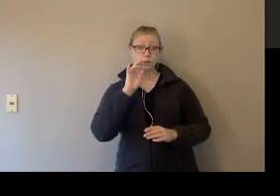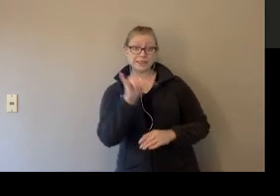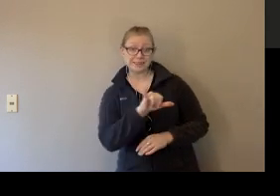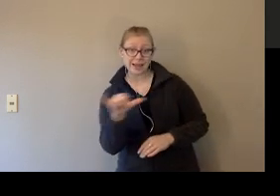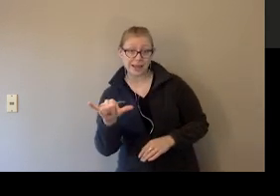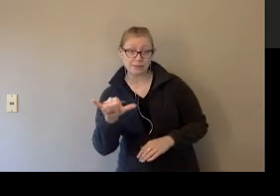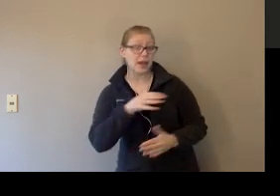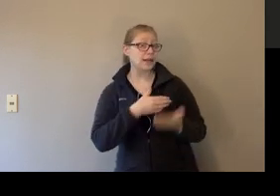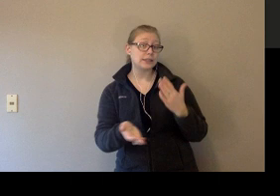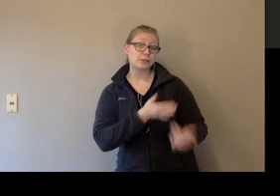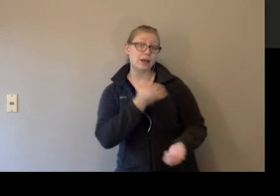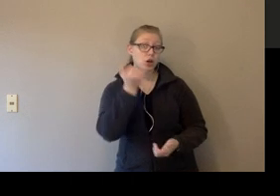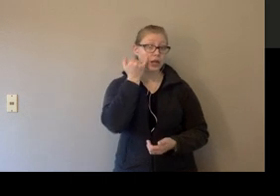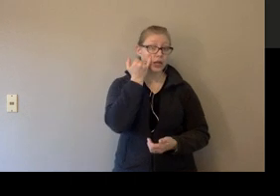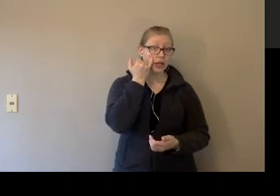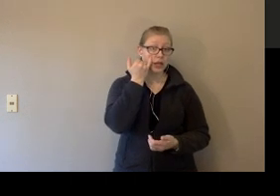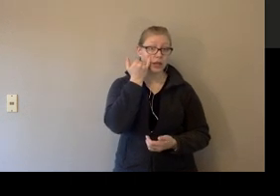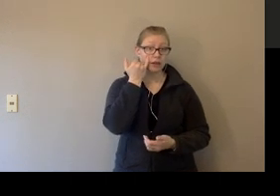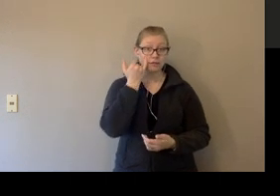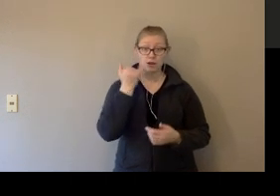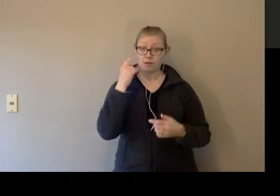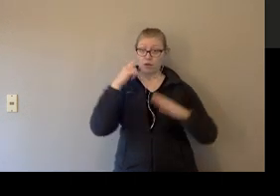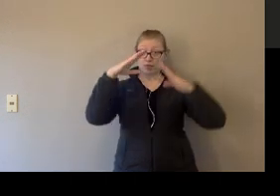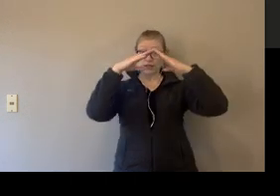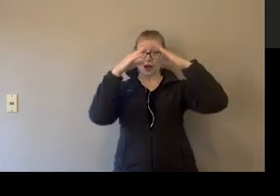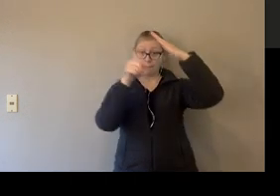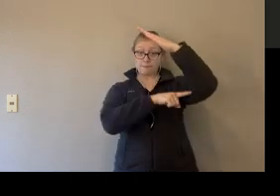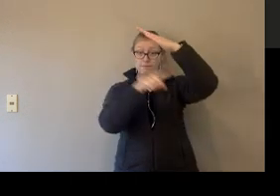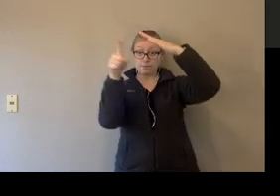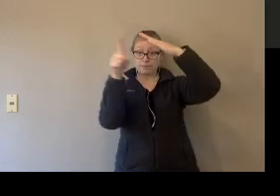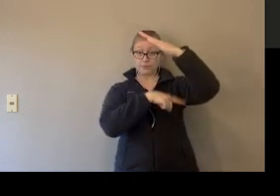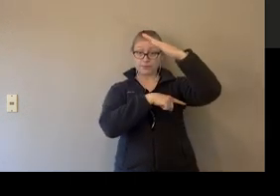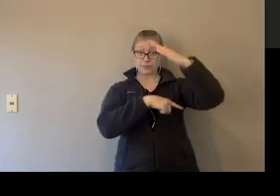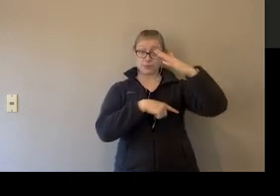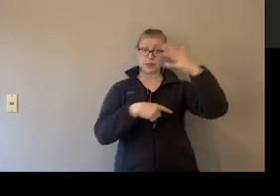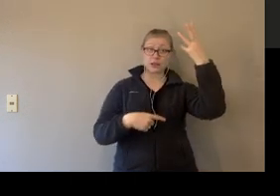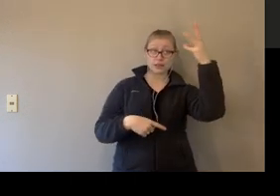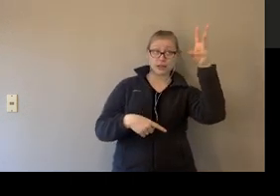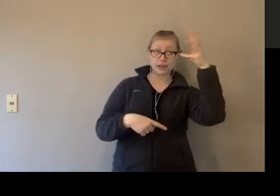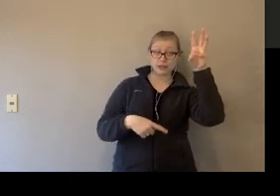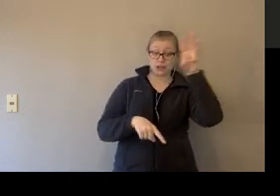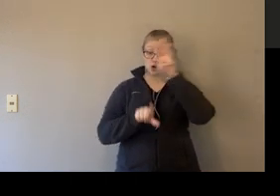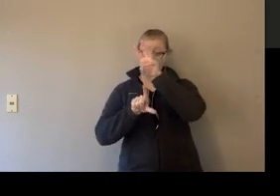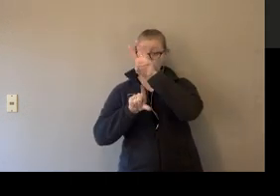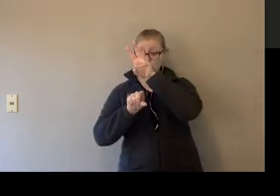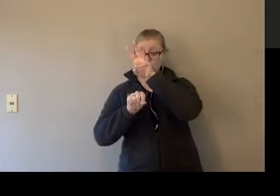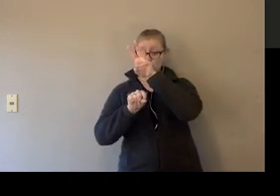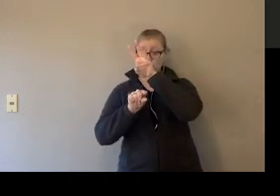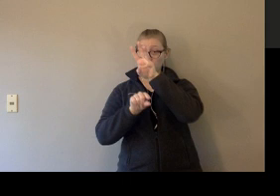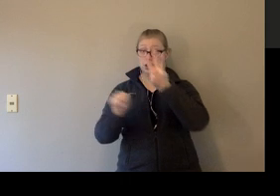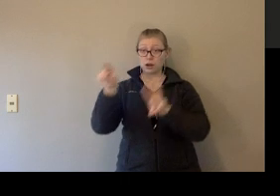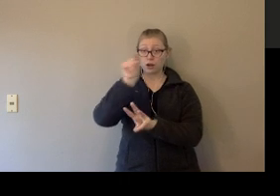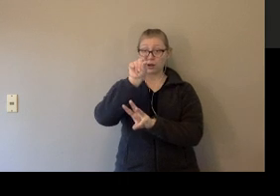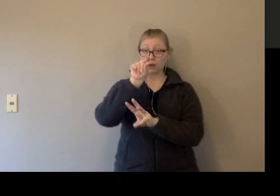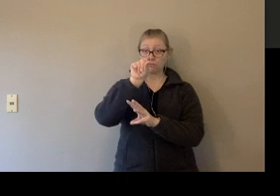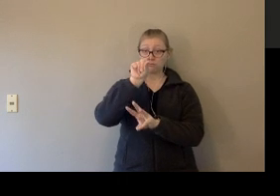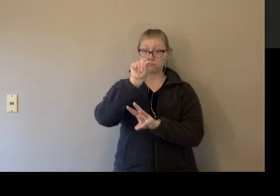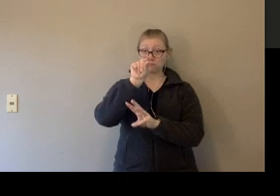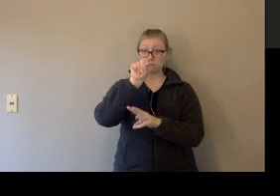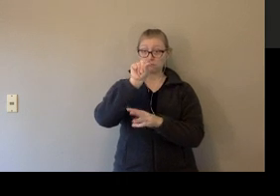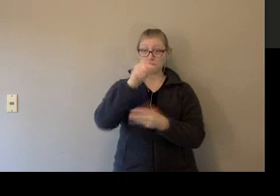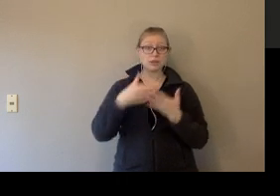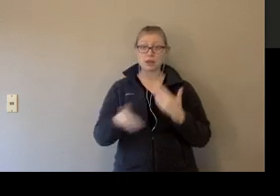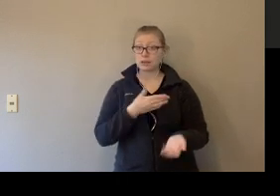16 over 20 or 20 over 16, as long as I do the same thing in the same way for the other side. So I'm